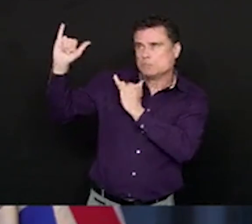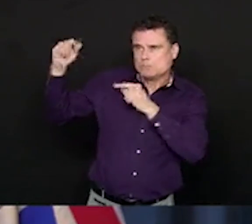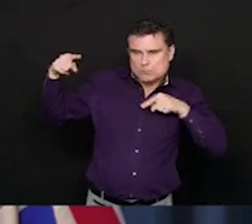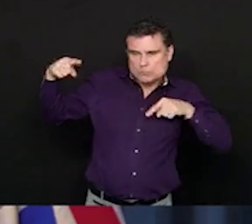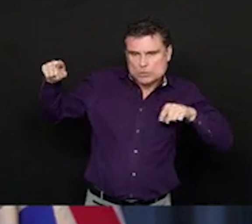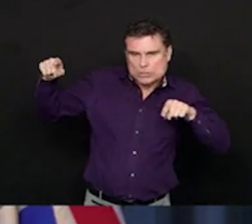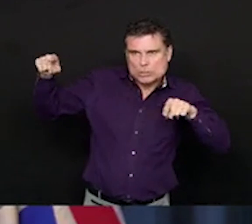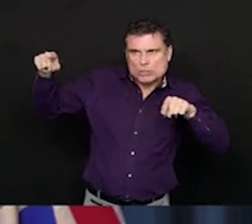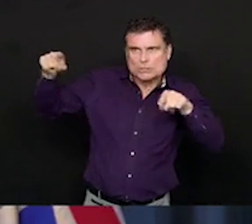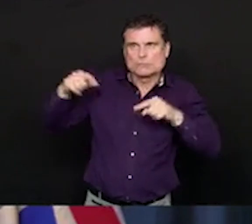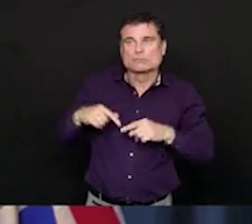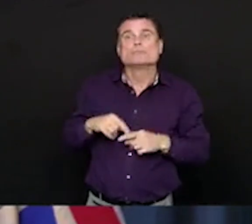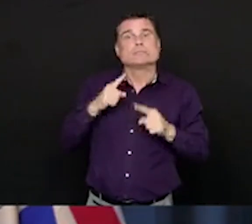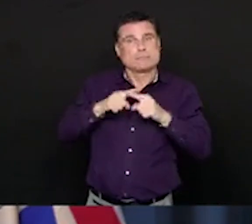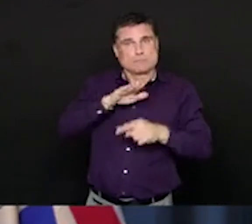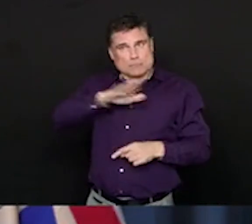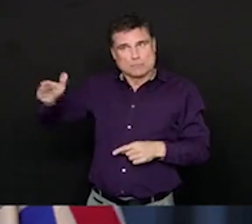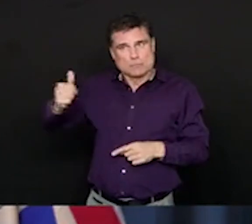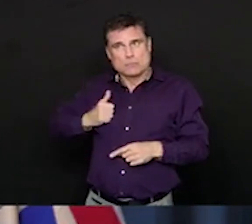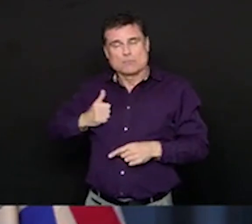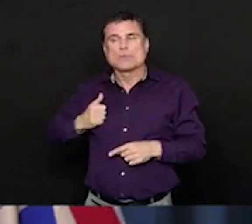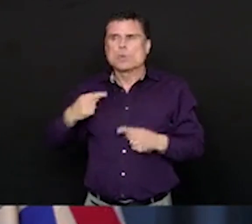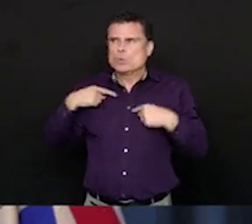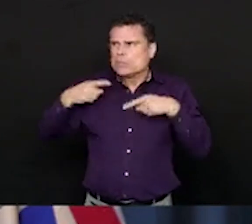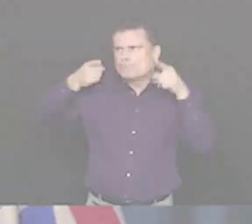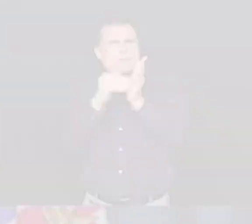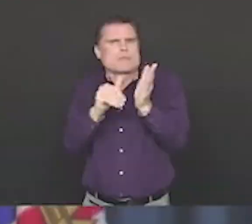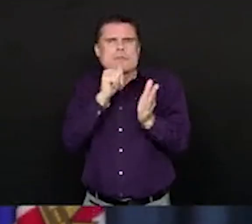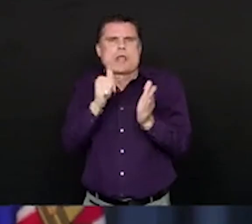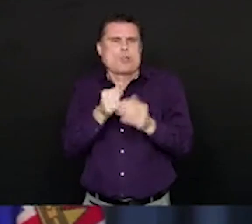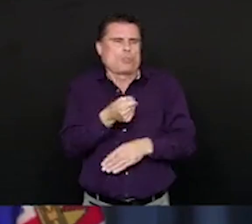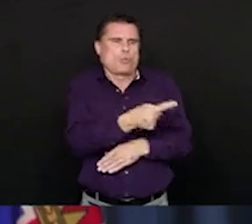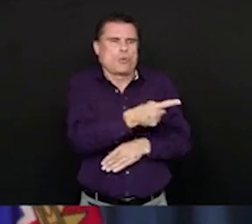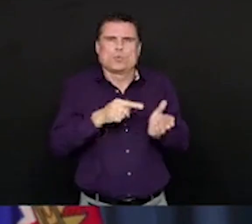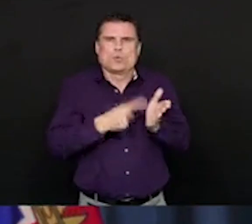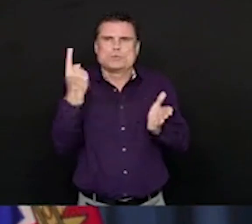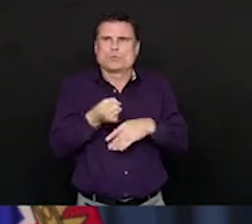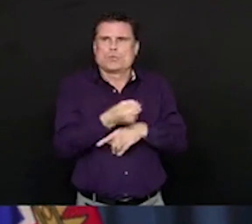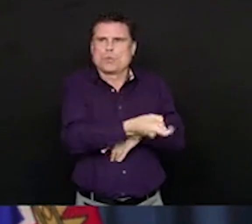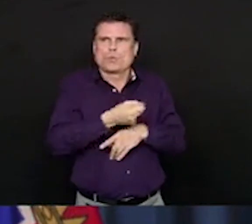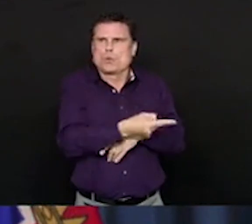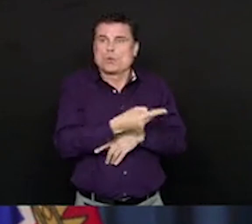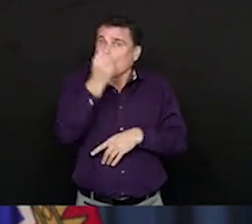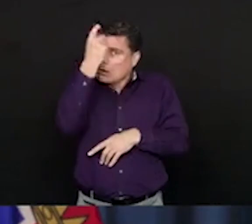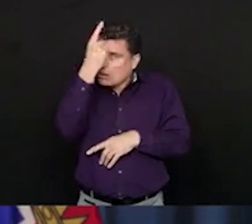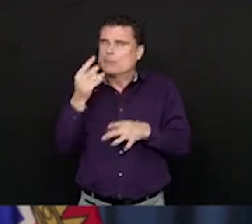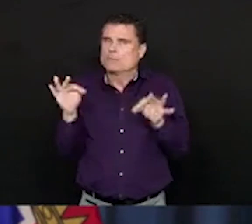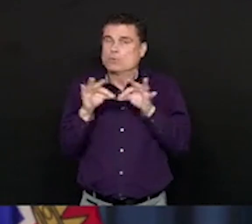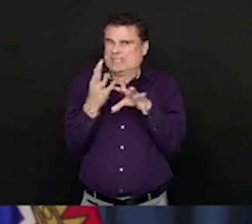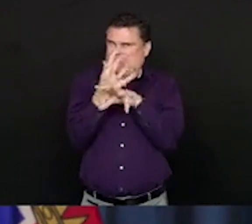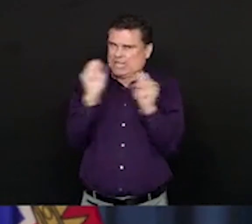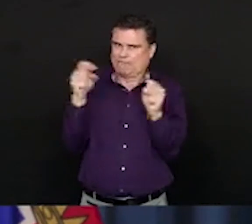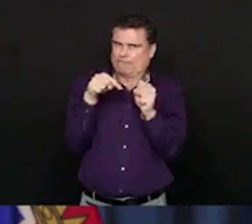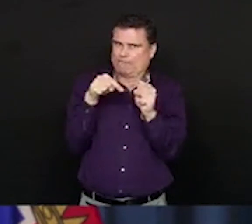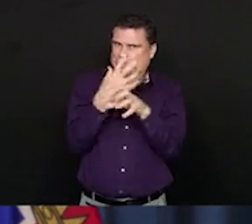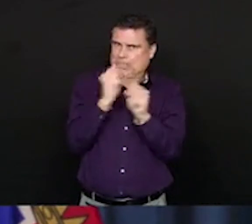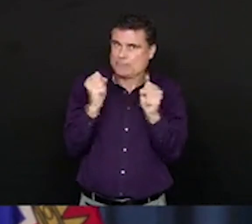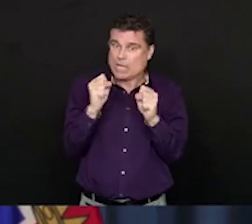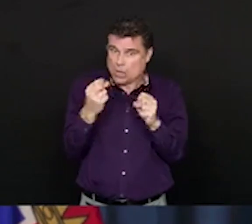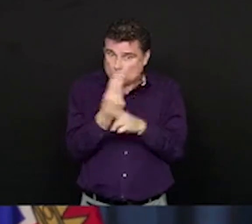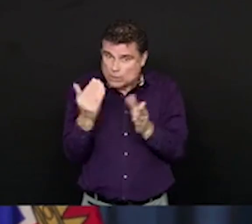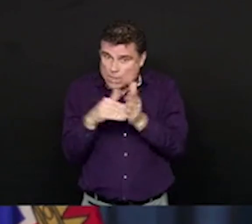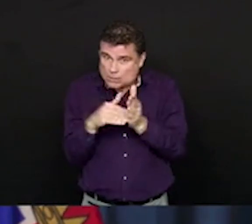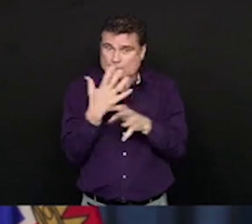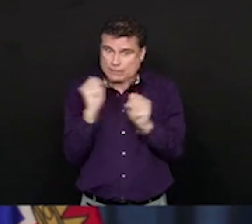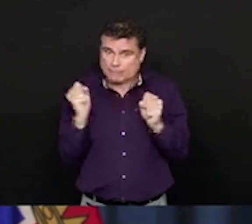reprocess safely so that they can be reused multiple times safely. With respect to procurement and the